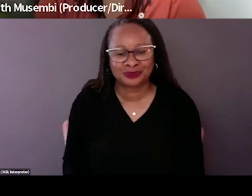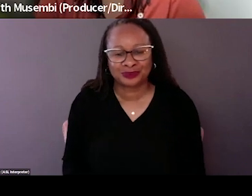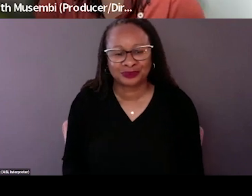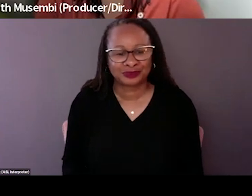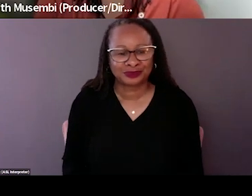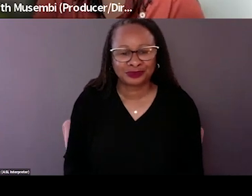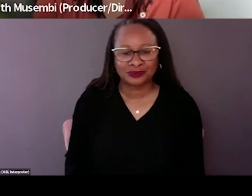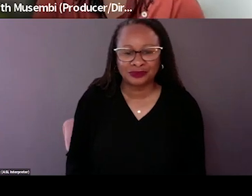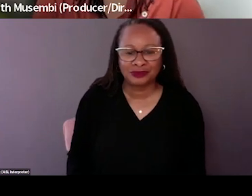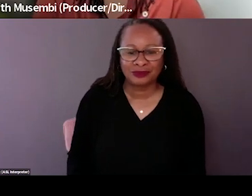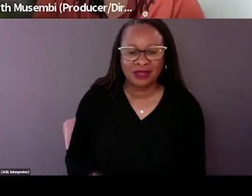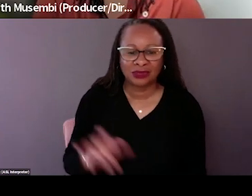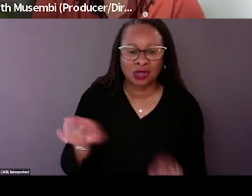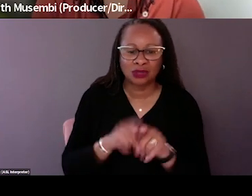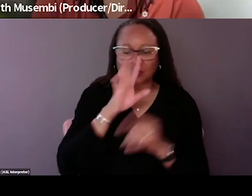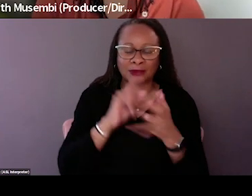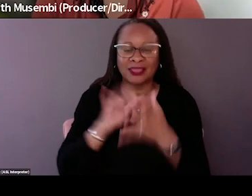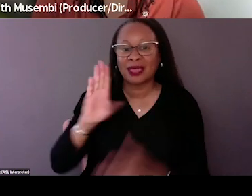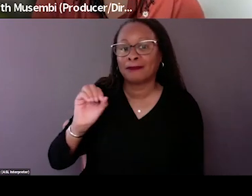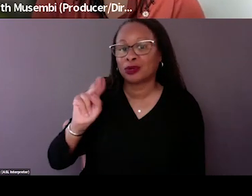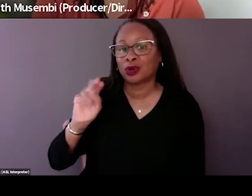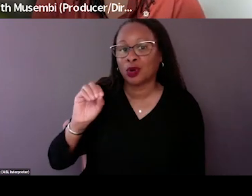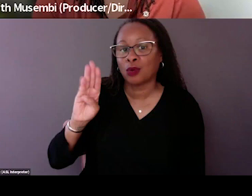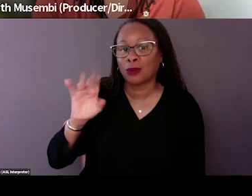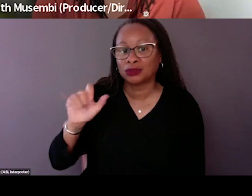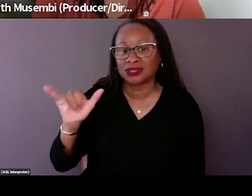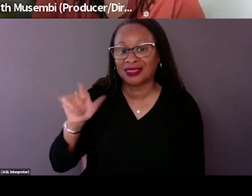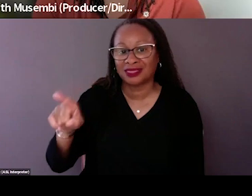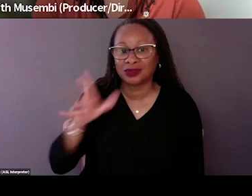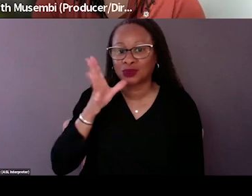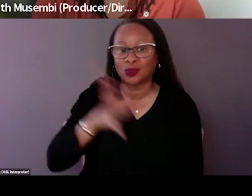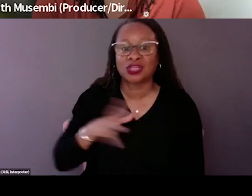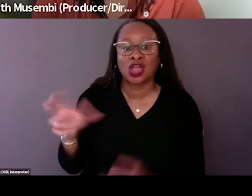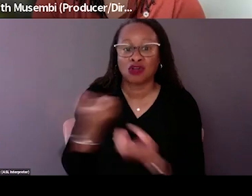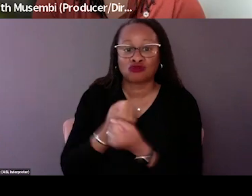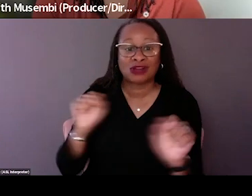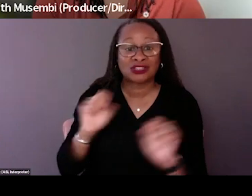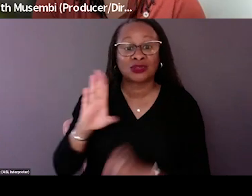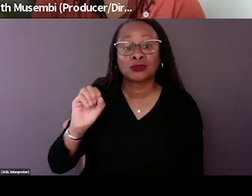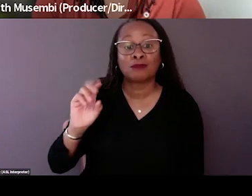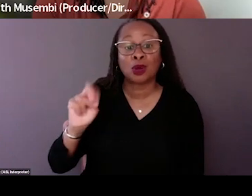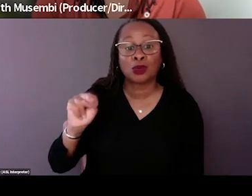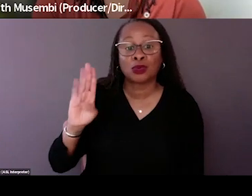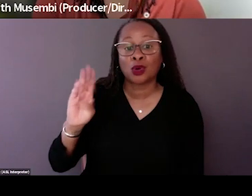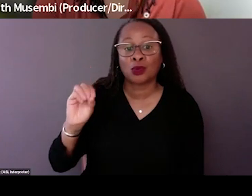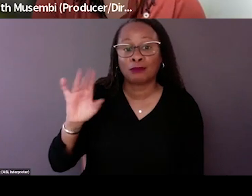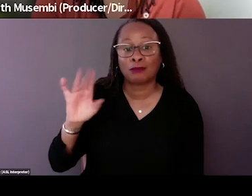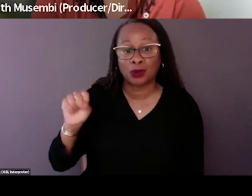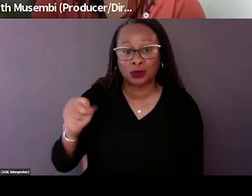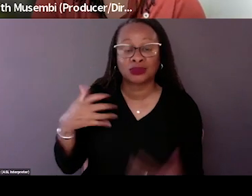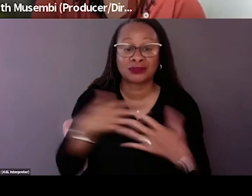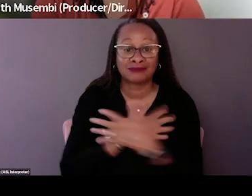an amazing story. You covered the women rescue the bonobos, and you see that's literally saving their